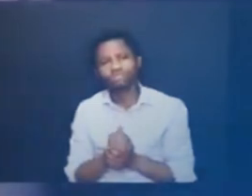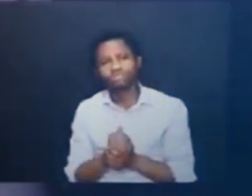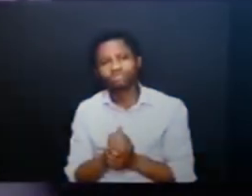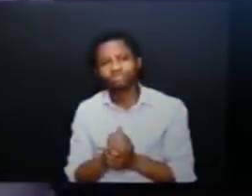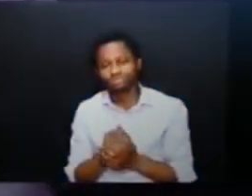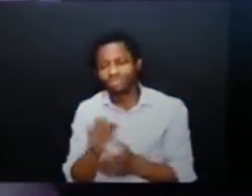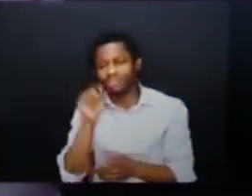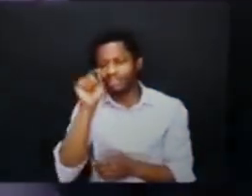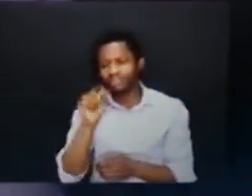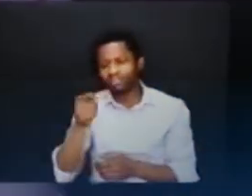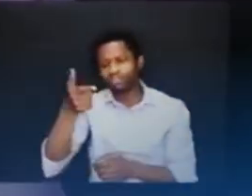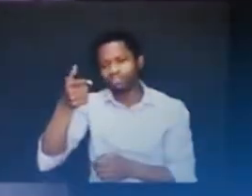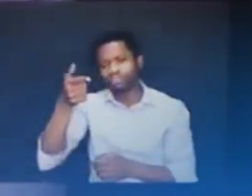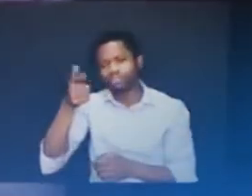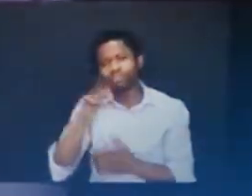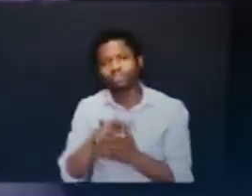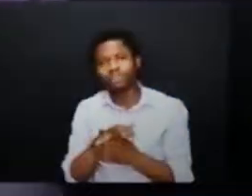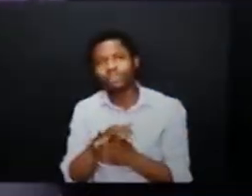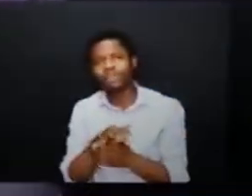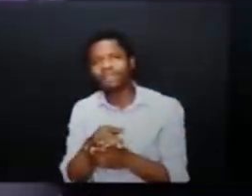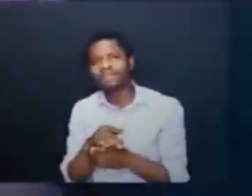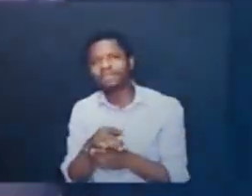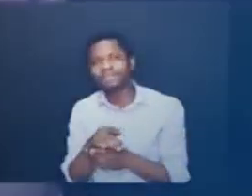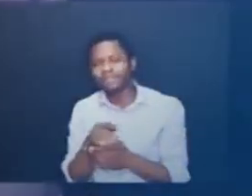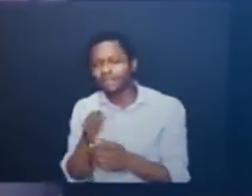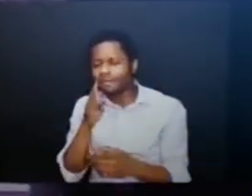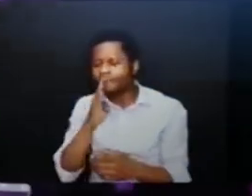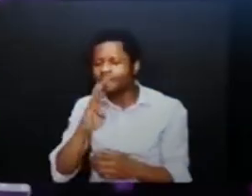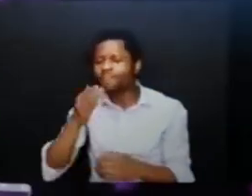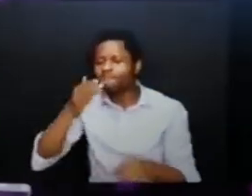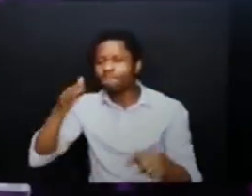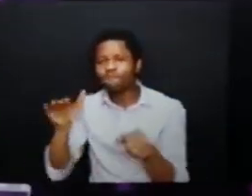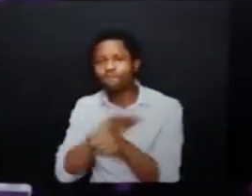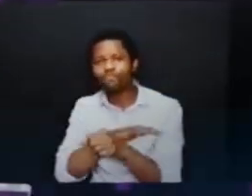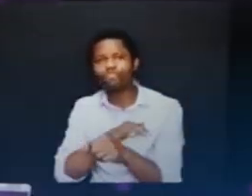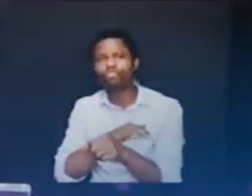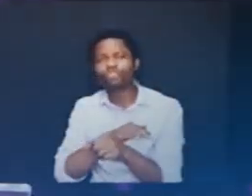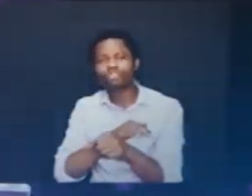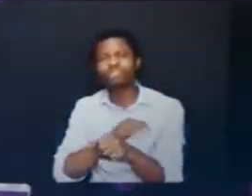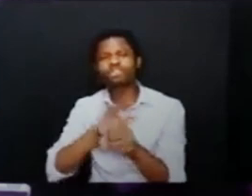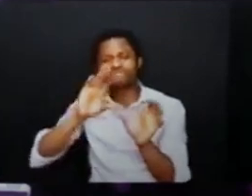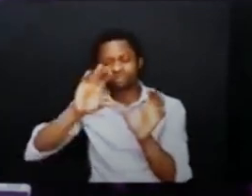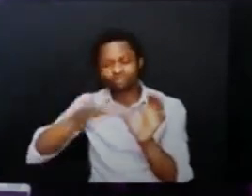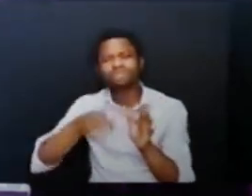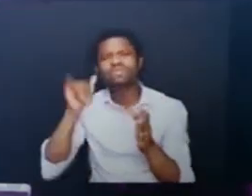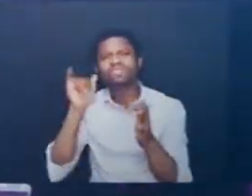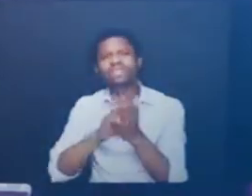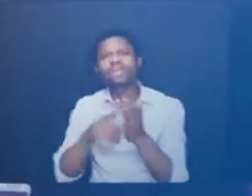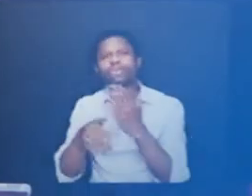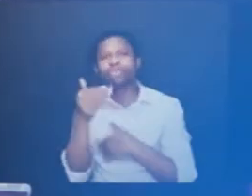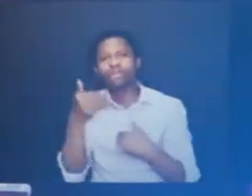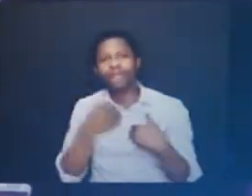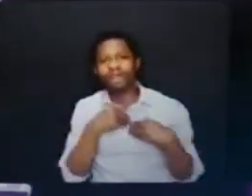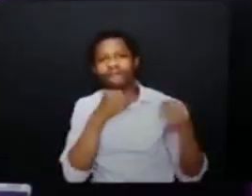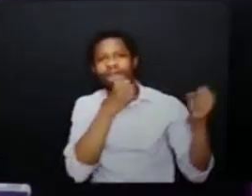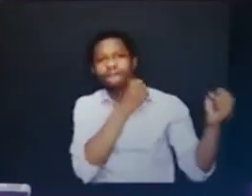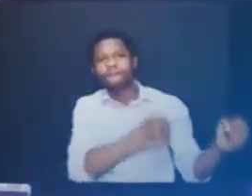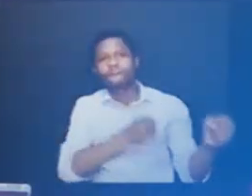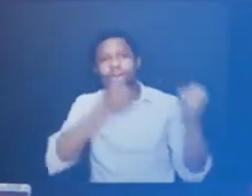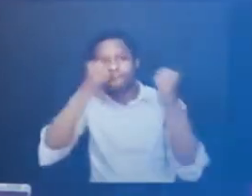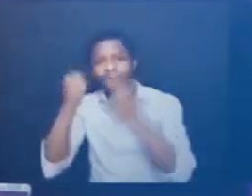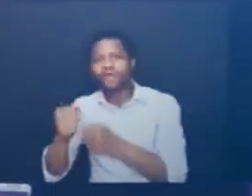let's read 21. Being fully persuaded that God had power to do what he